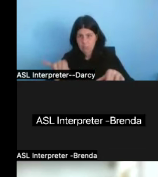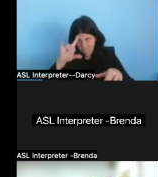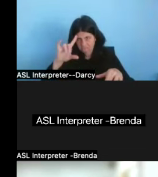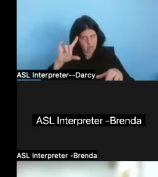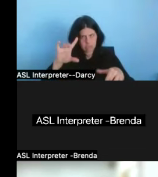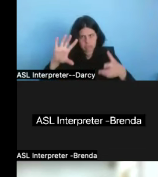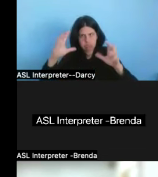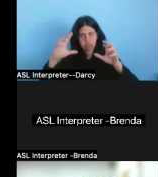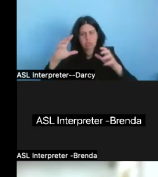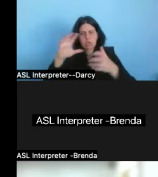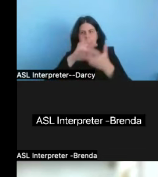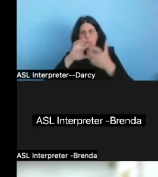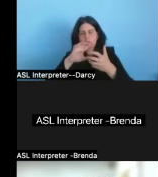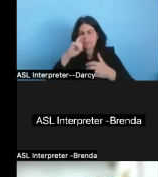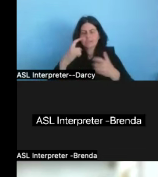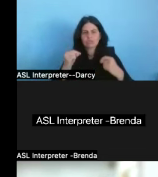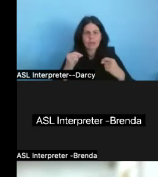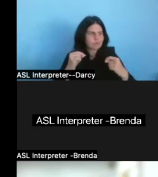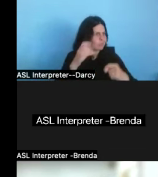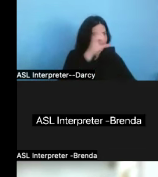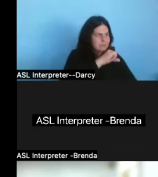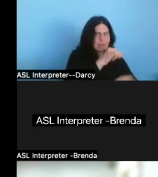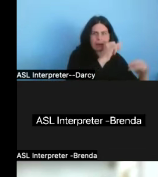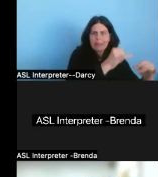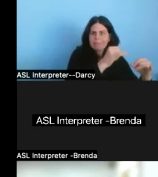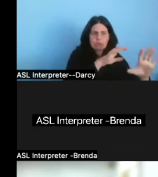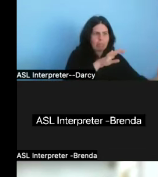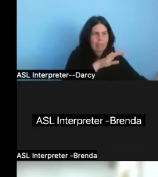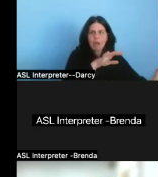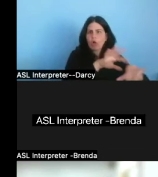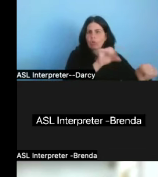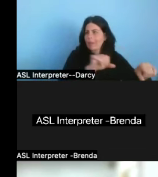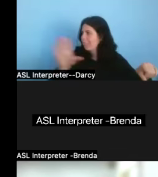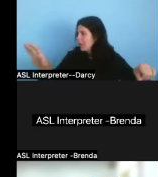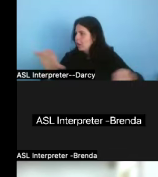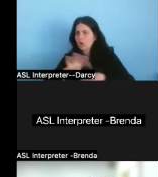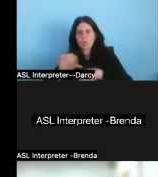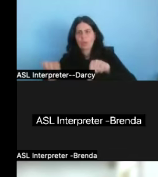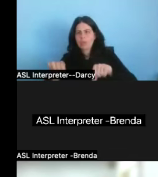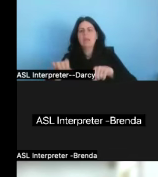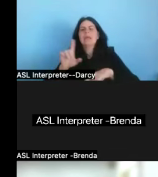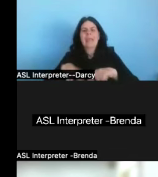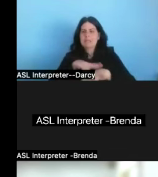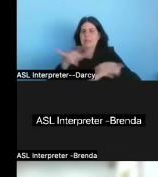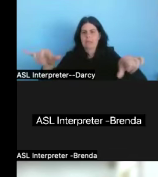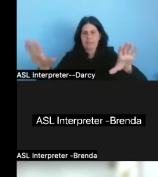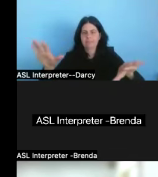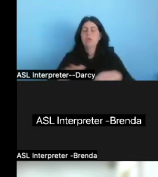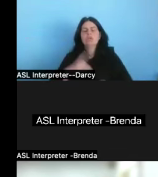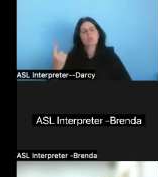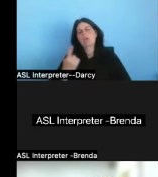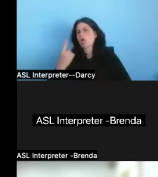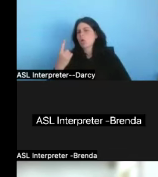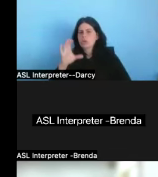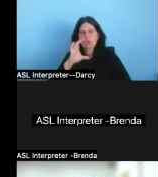because they're trying to estimate the individual earthquake magnitude and locations. So we're always looking for ways to try